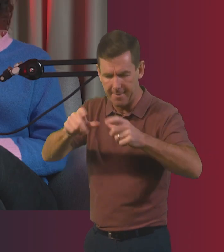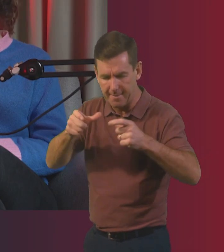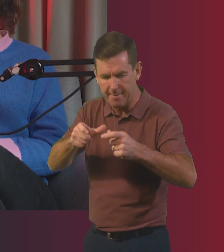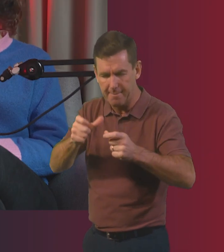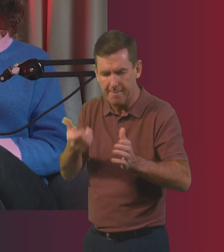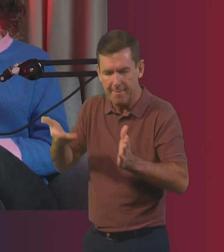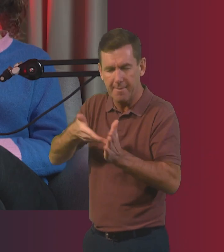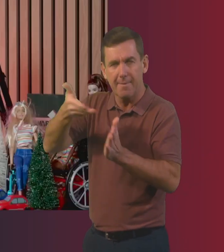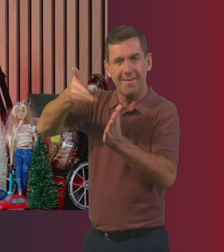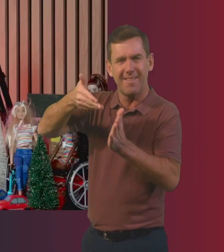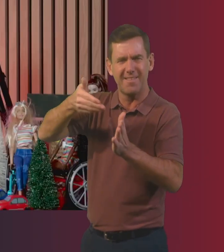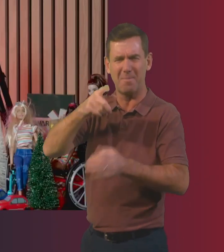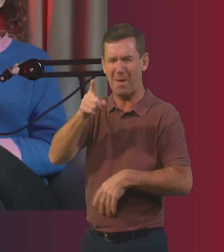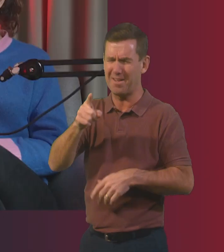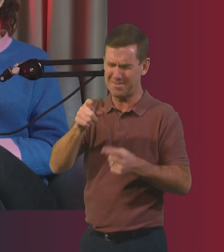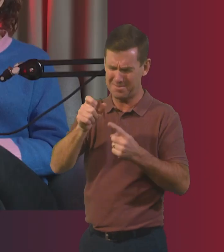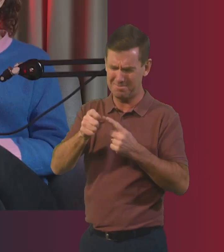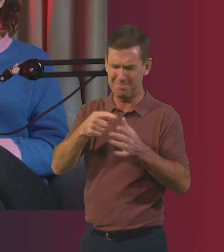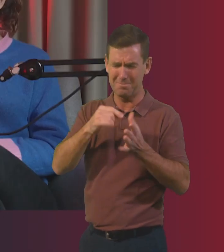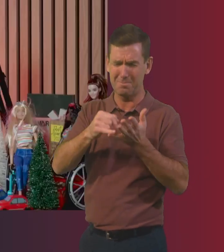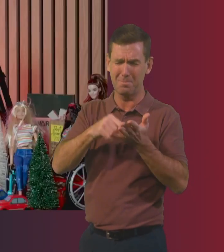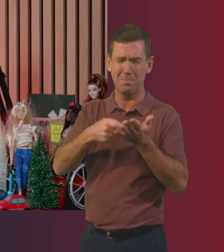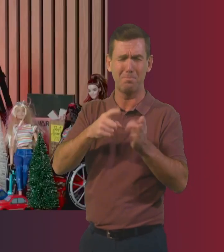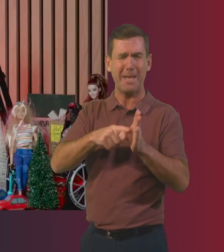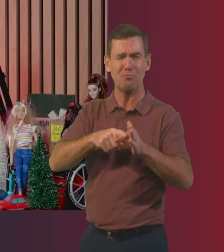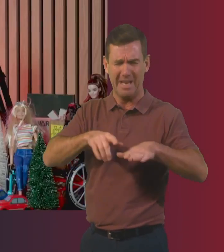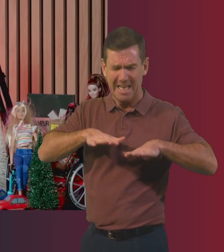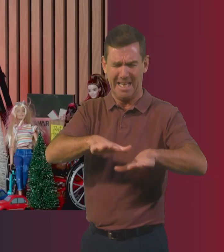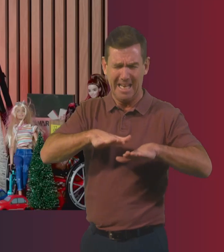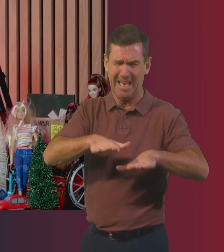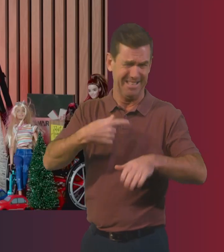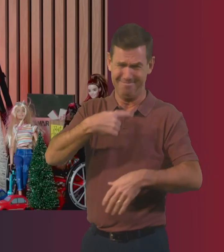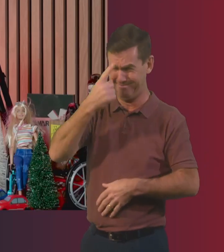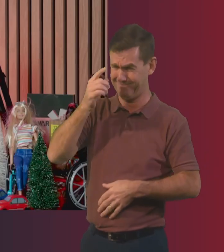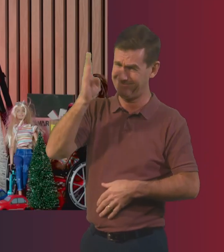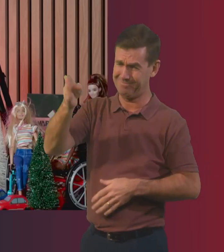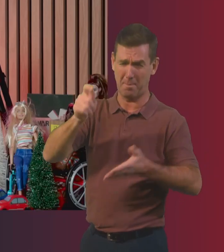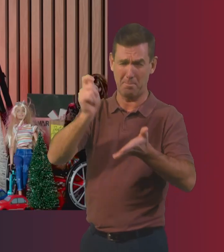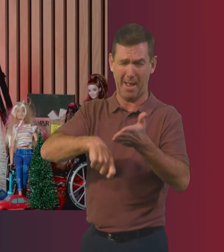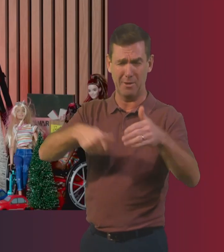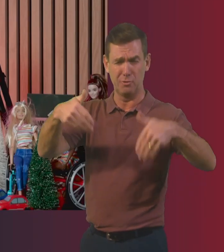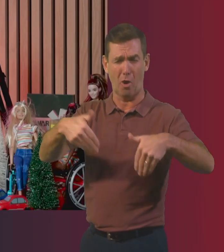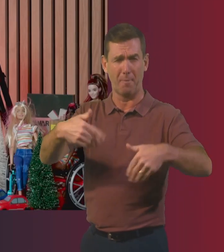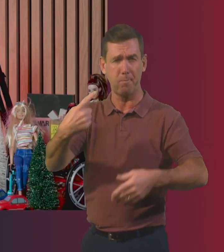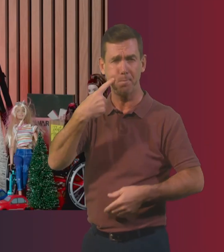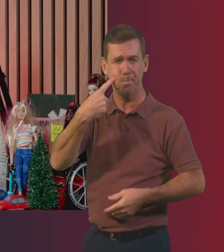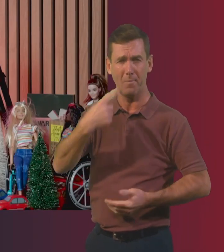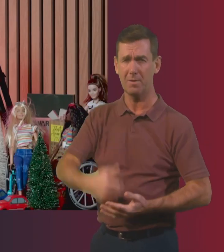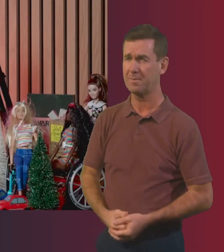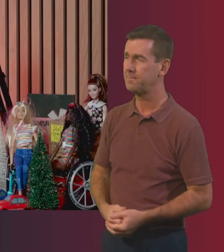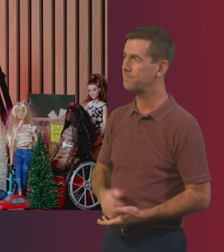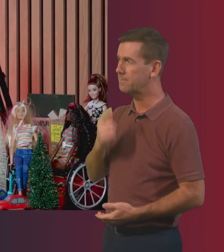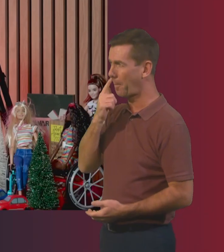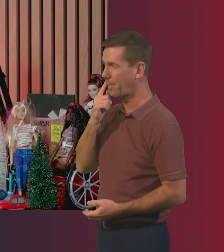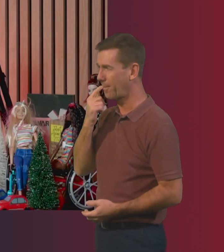can't be bothered to do all the pastry. Yeah. Yeah. I just buy that in the shop. Do you know what? I genuinely just like a really cheap mince pie. I got